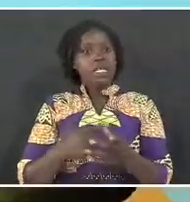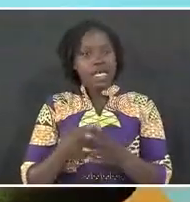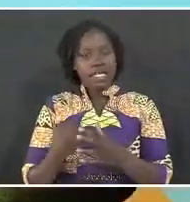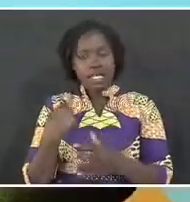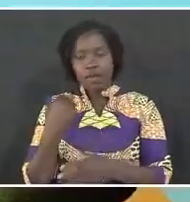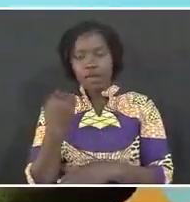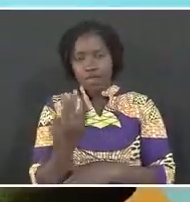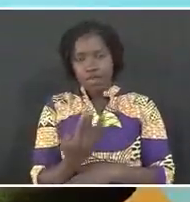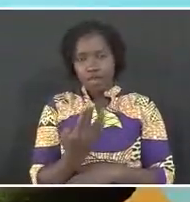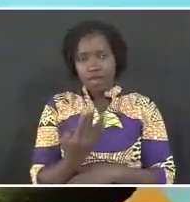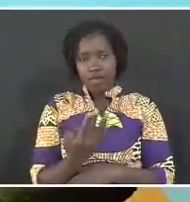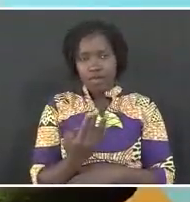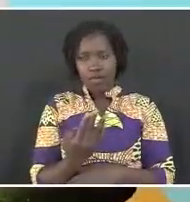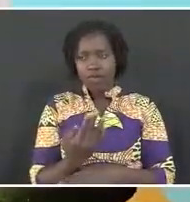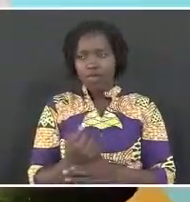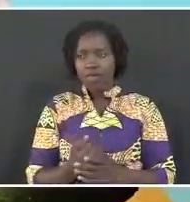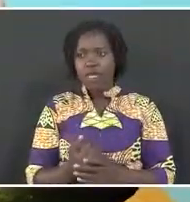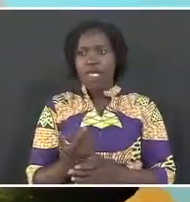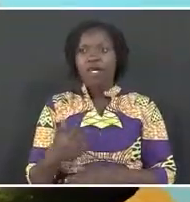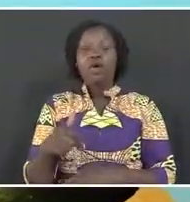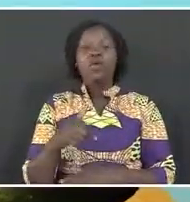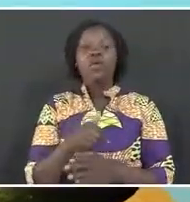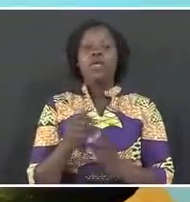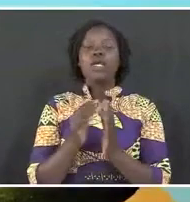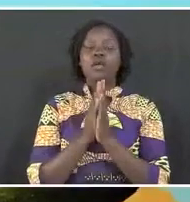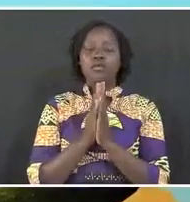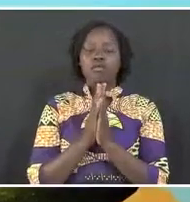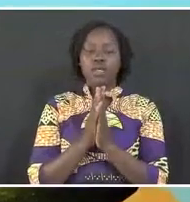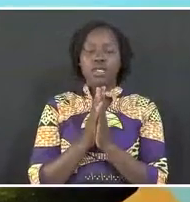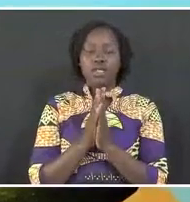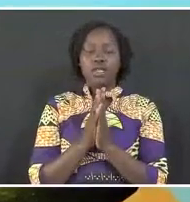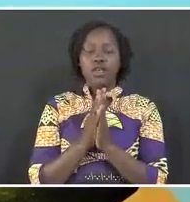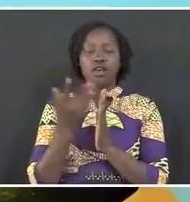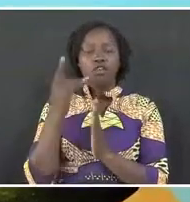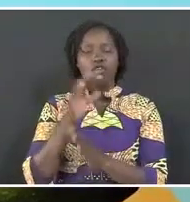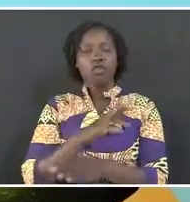four, we pray for souls.